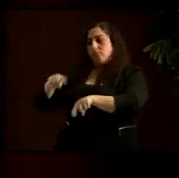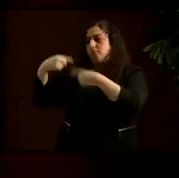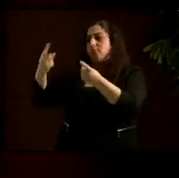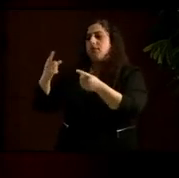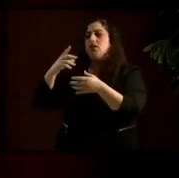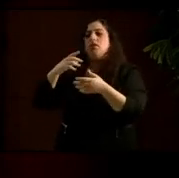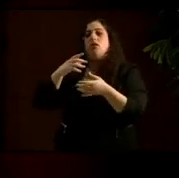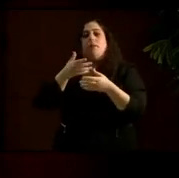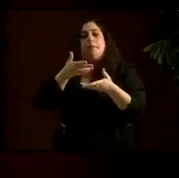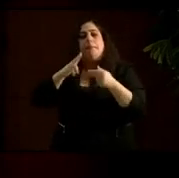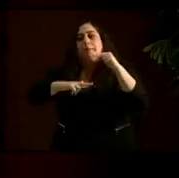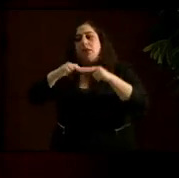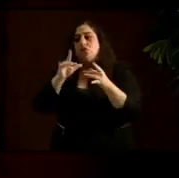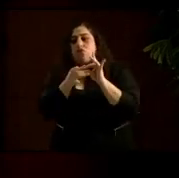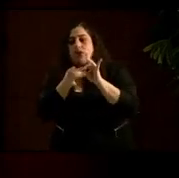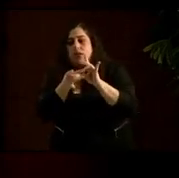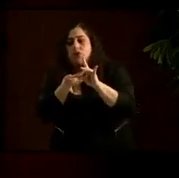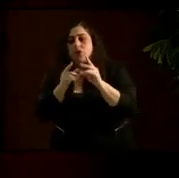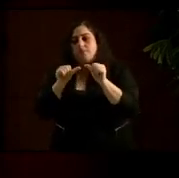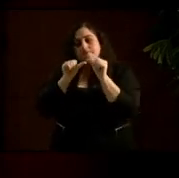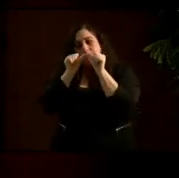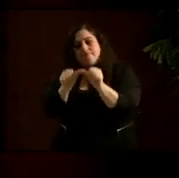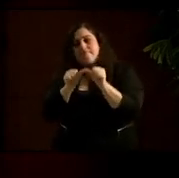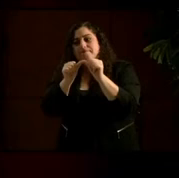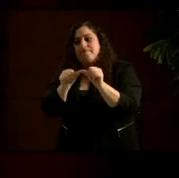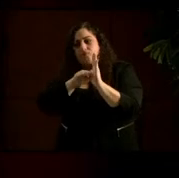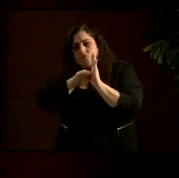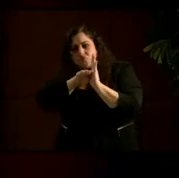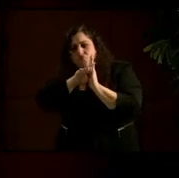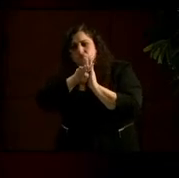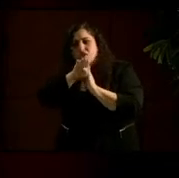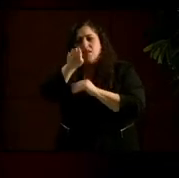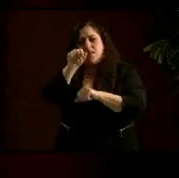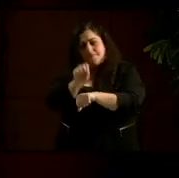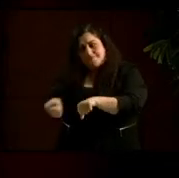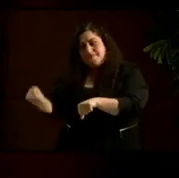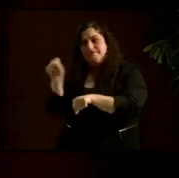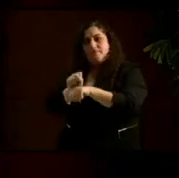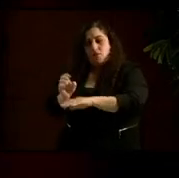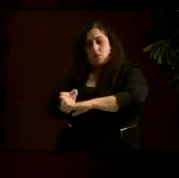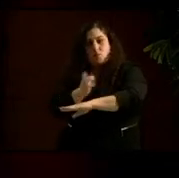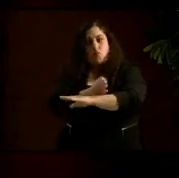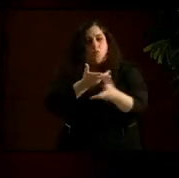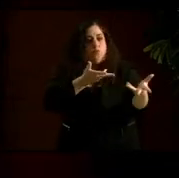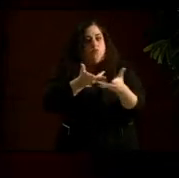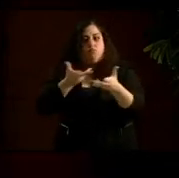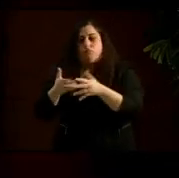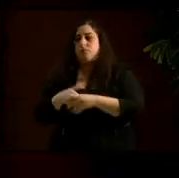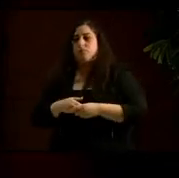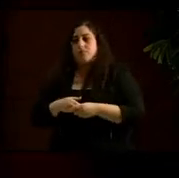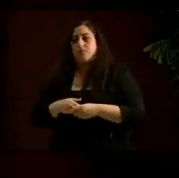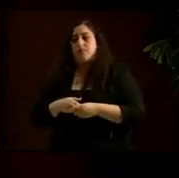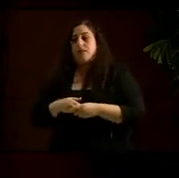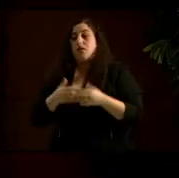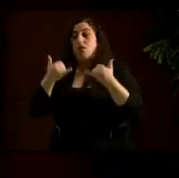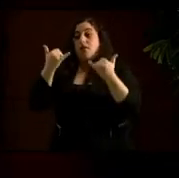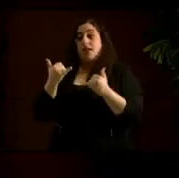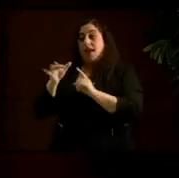integrated impact on shared issues and problems. It is distinct, and it is